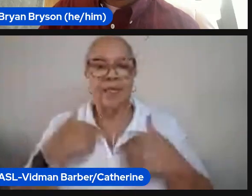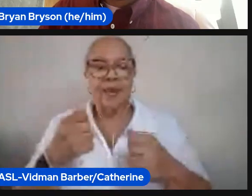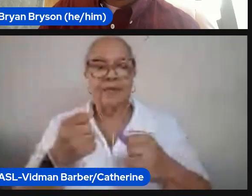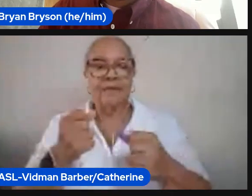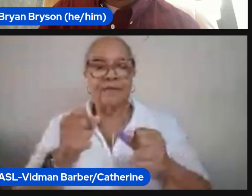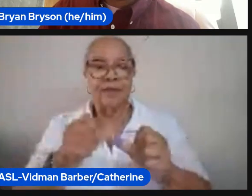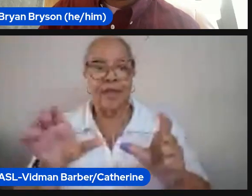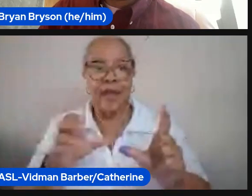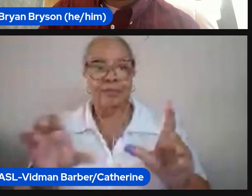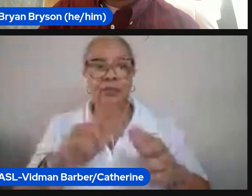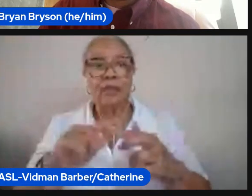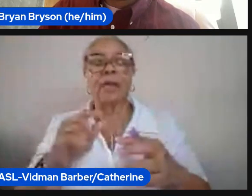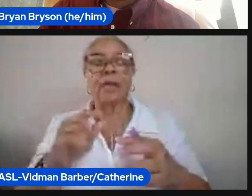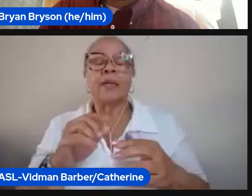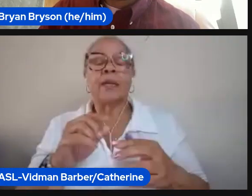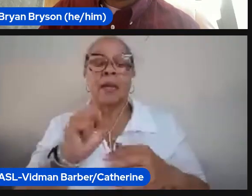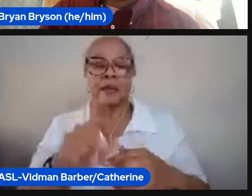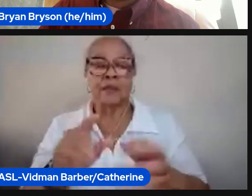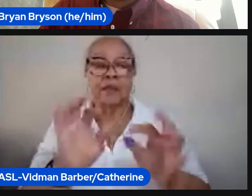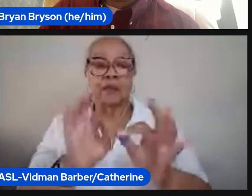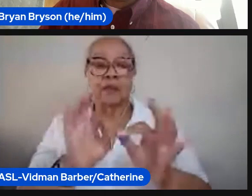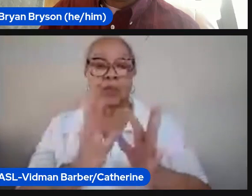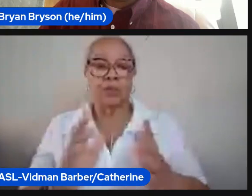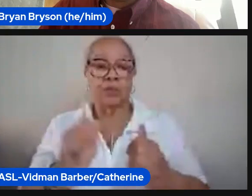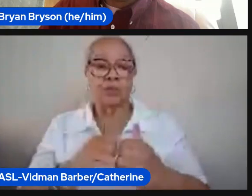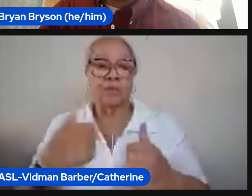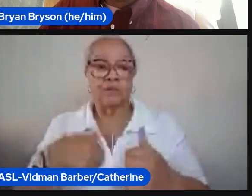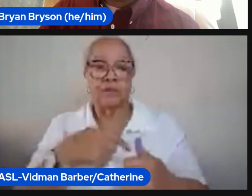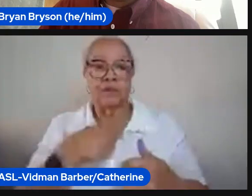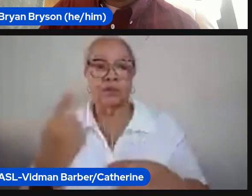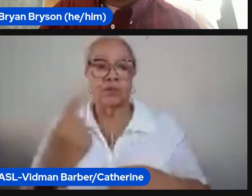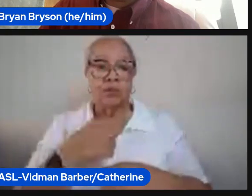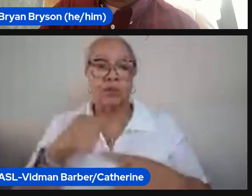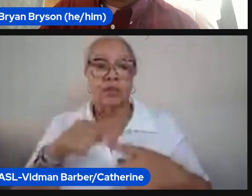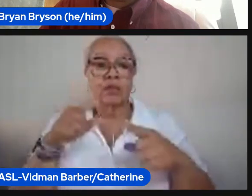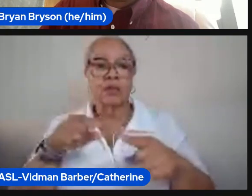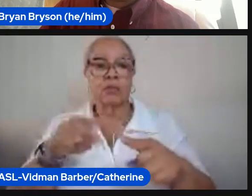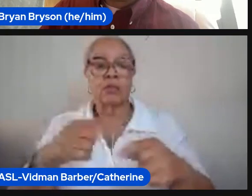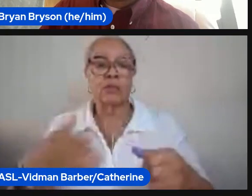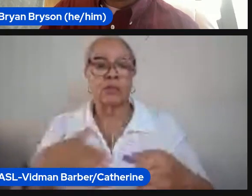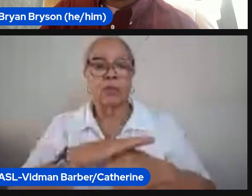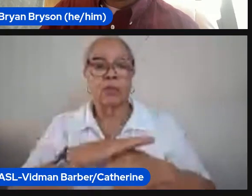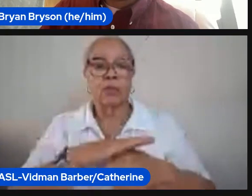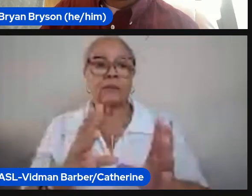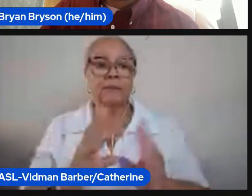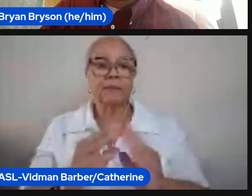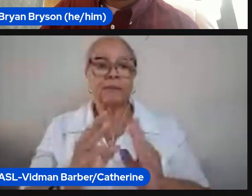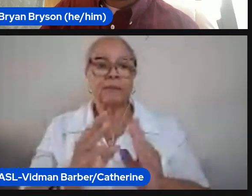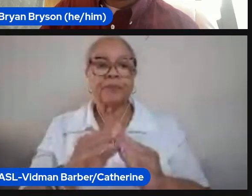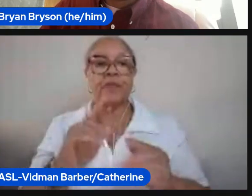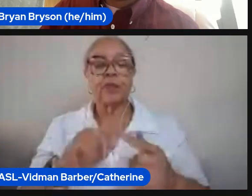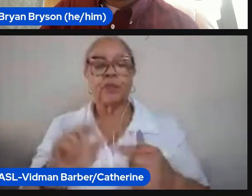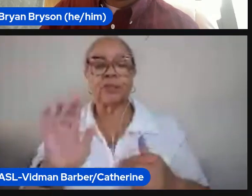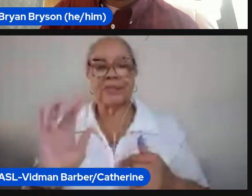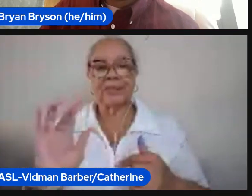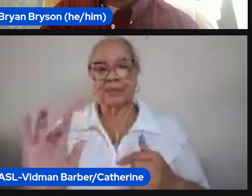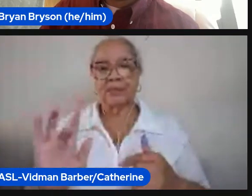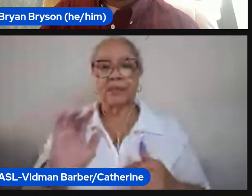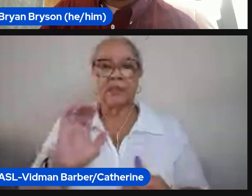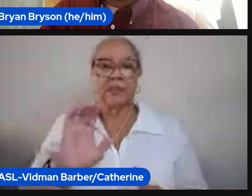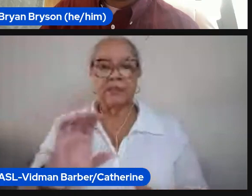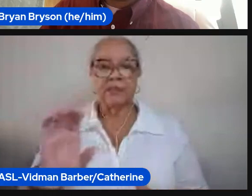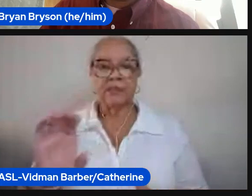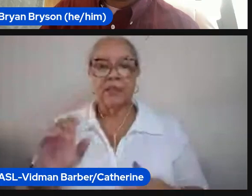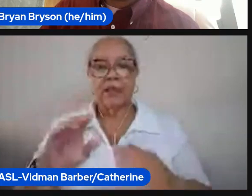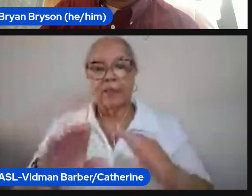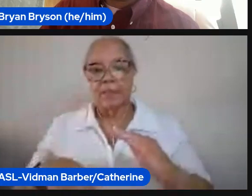ASL interpreters that are with us today and during the whole session. And you can click on CC to have at the